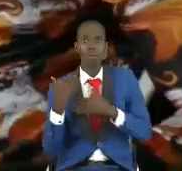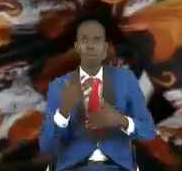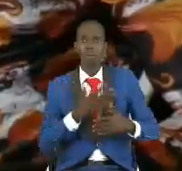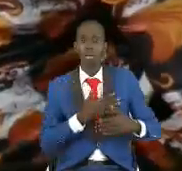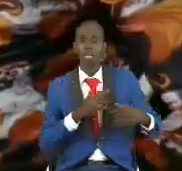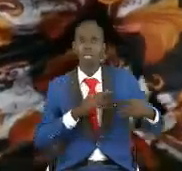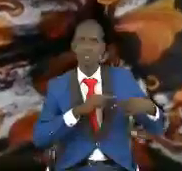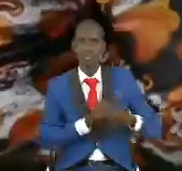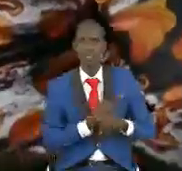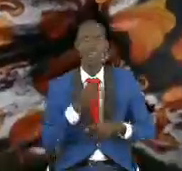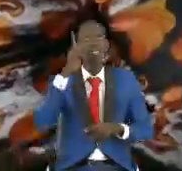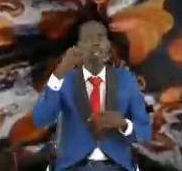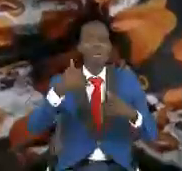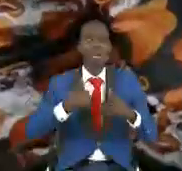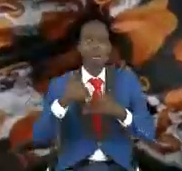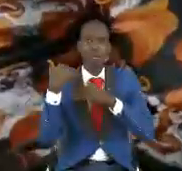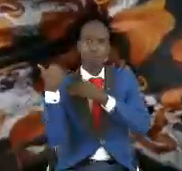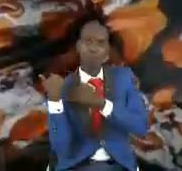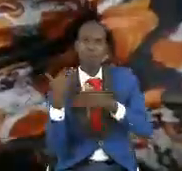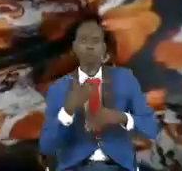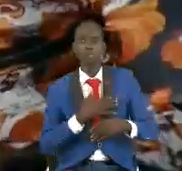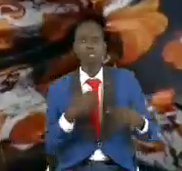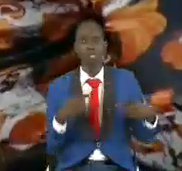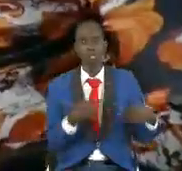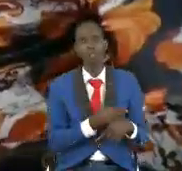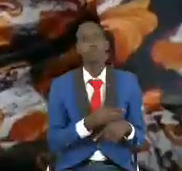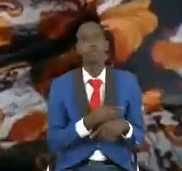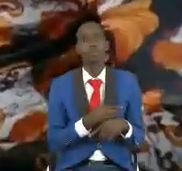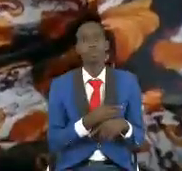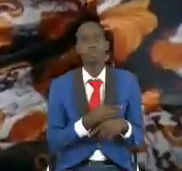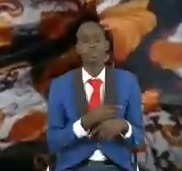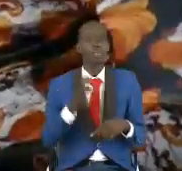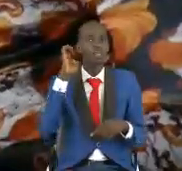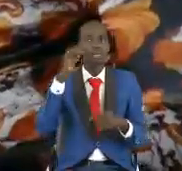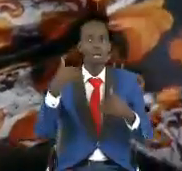has borne my griefs. Your sorrow, say that. He has borne my